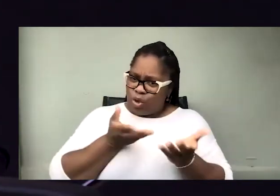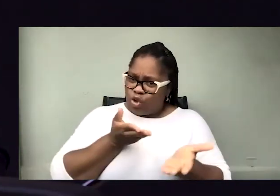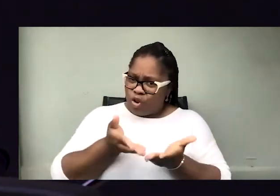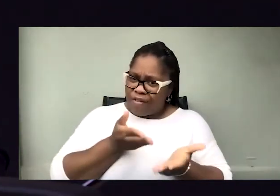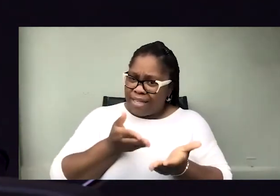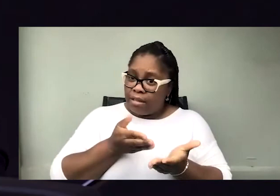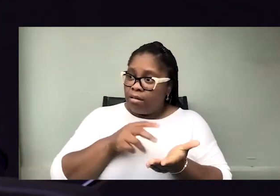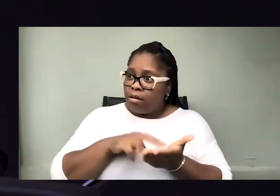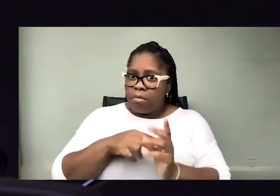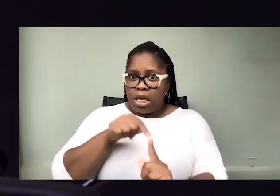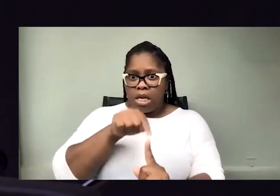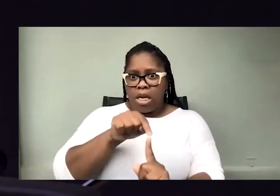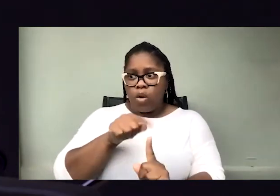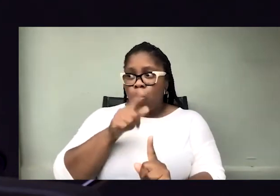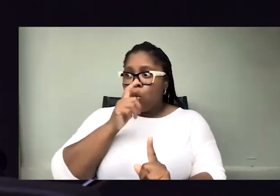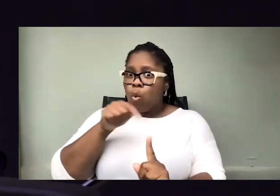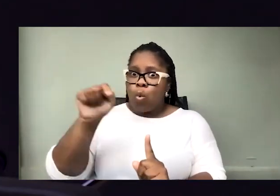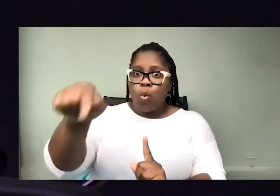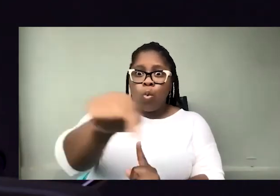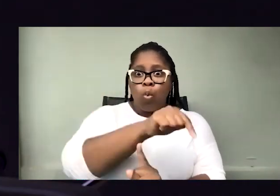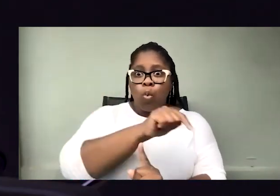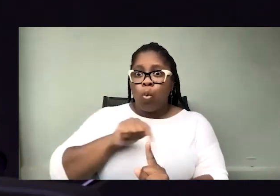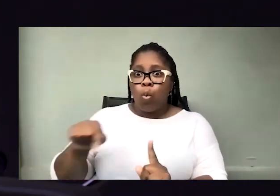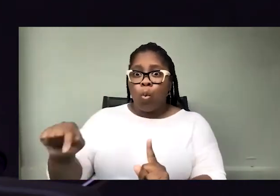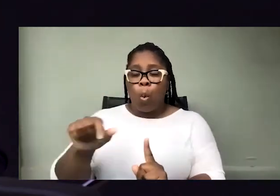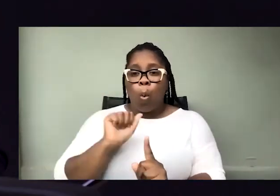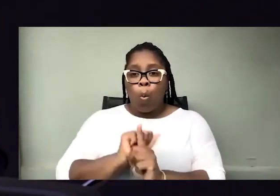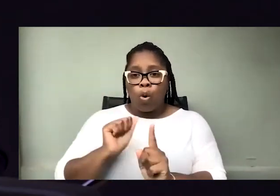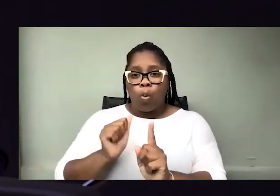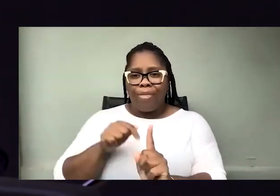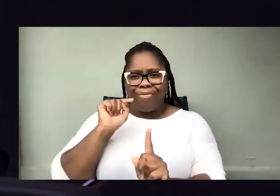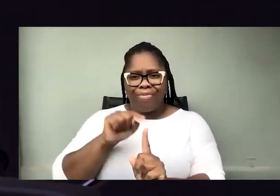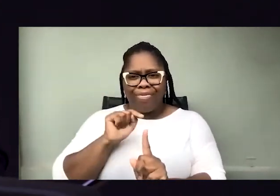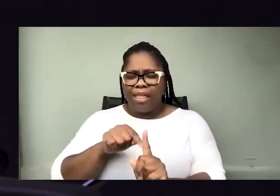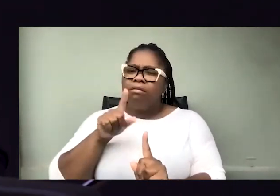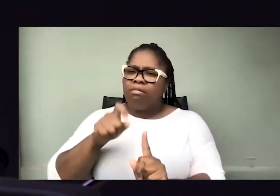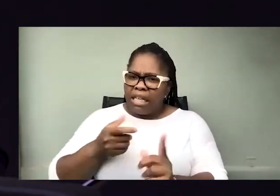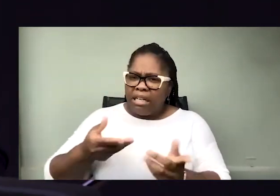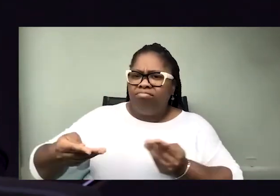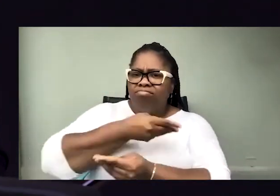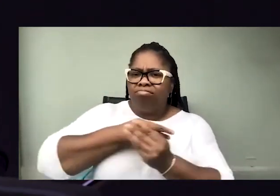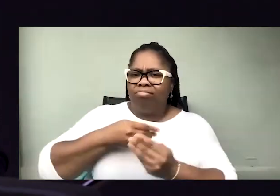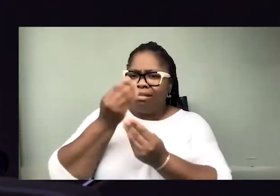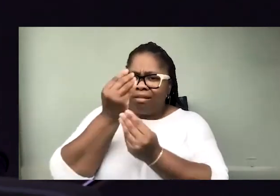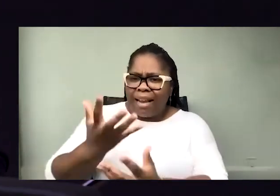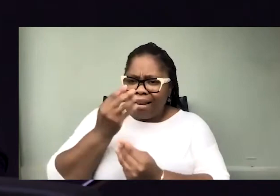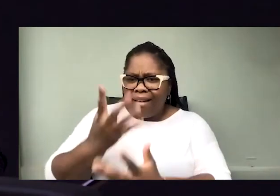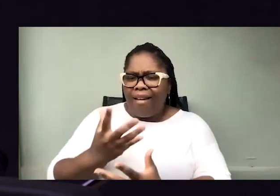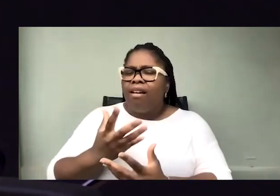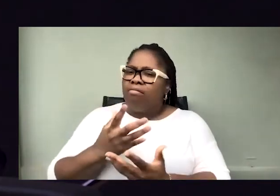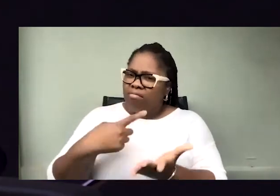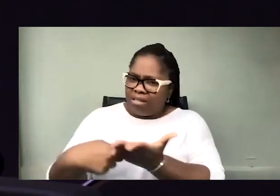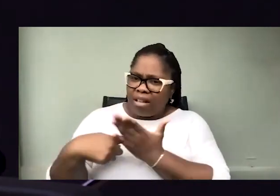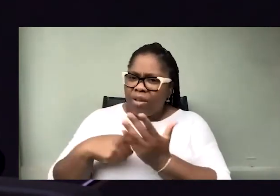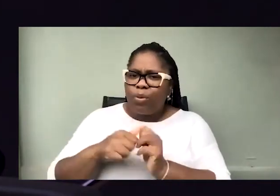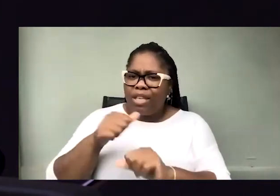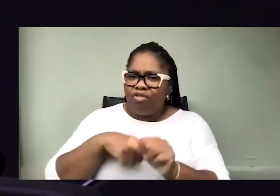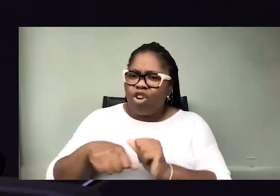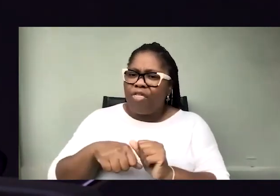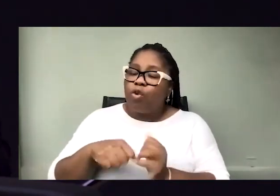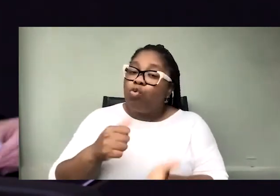that work with this population need to be able to share data and talk to each other for the better of the client.